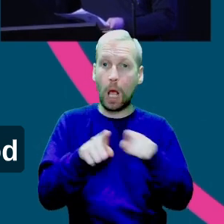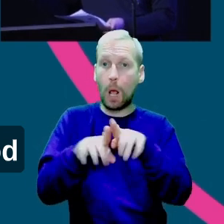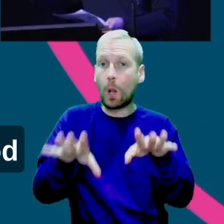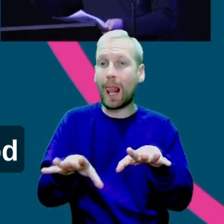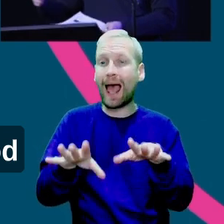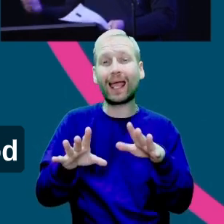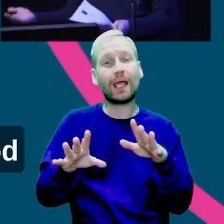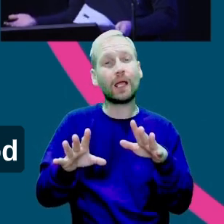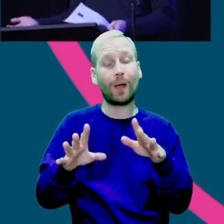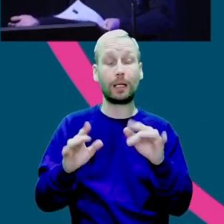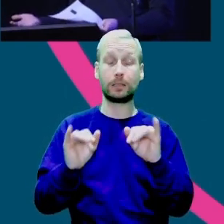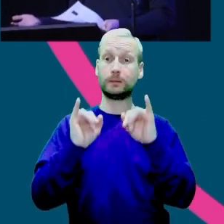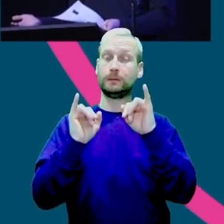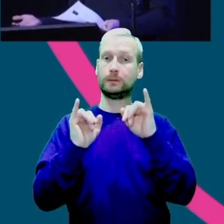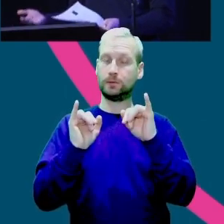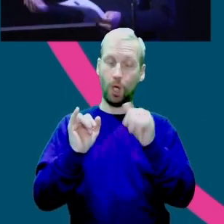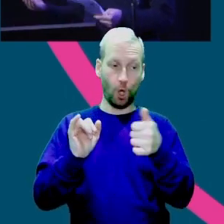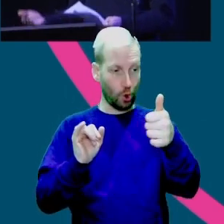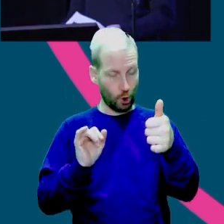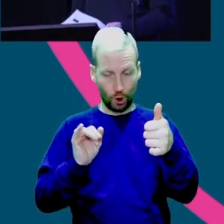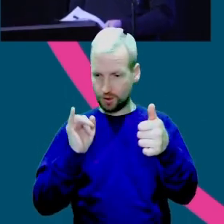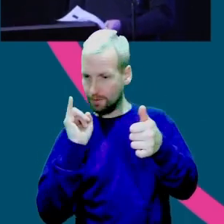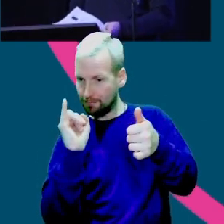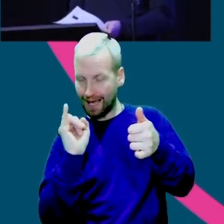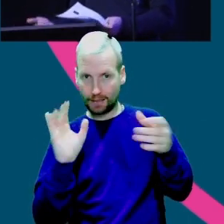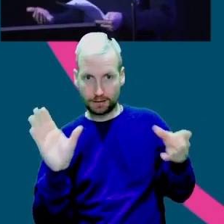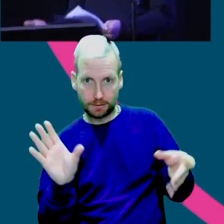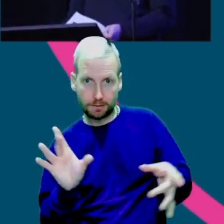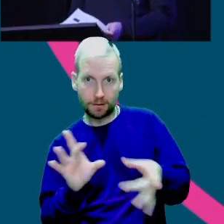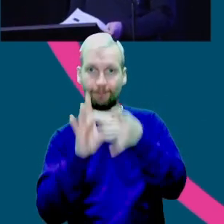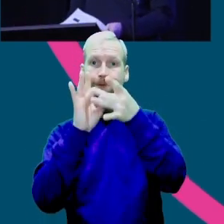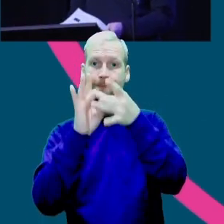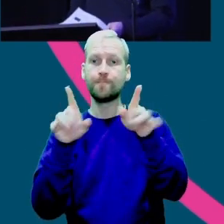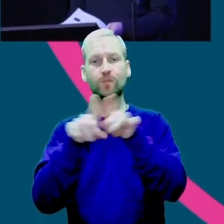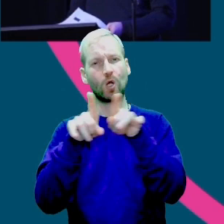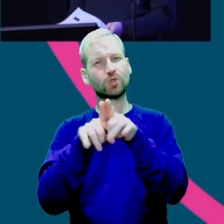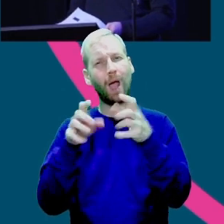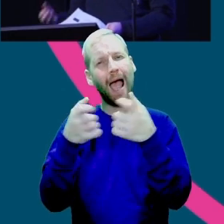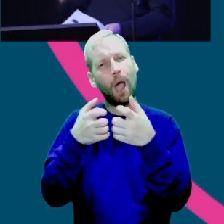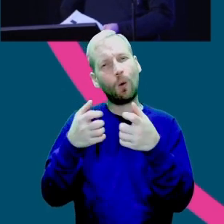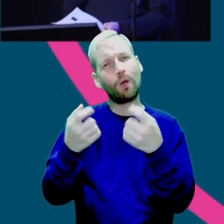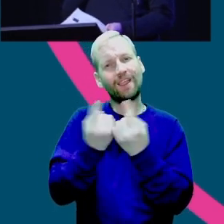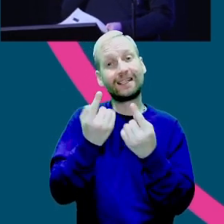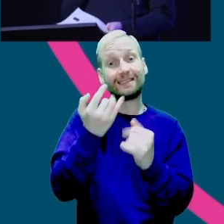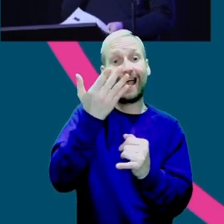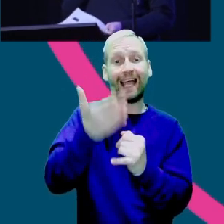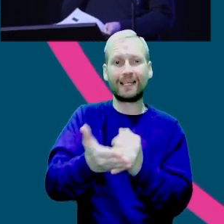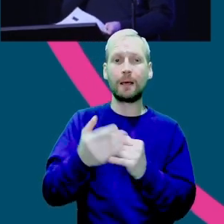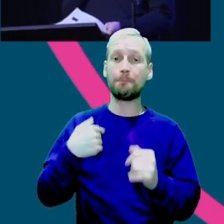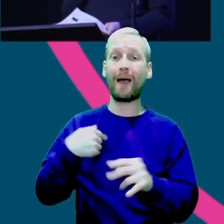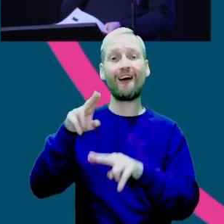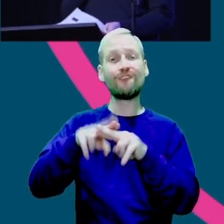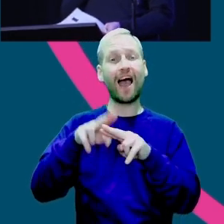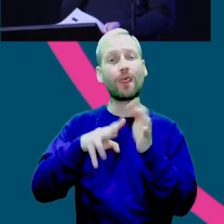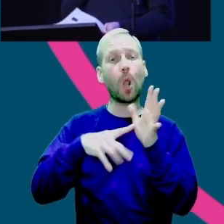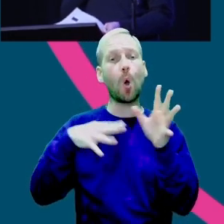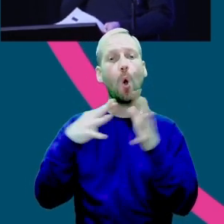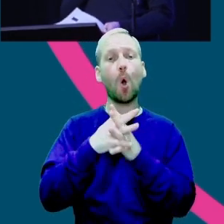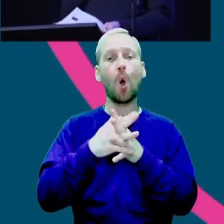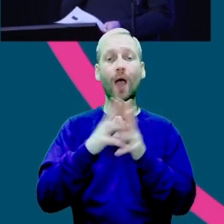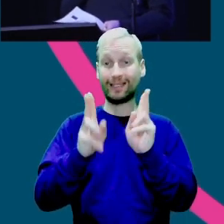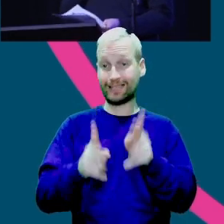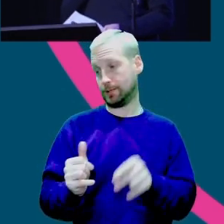peak intensity, good or bad, but crucially, how it ended. My father-in-law died in